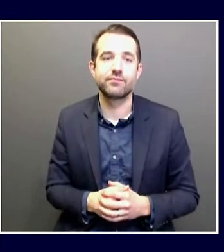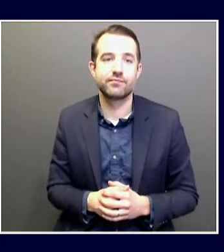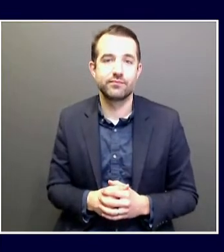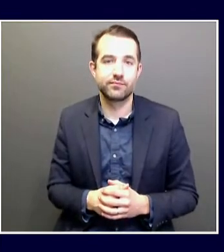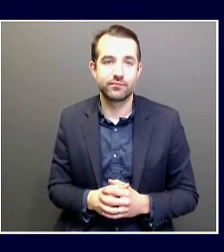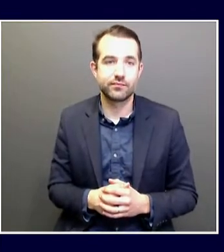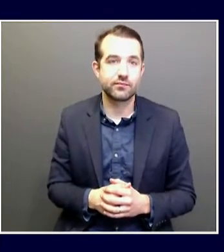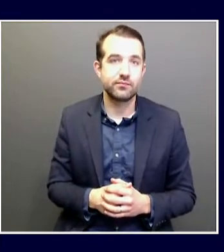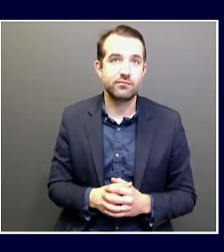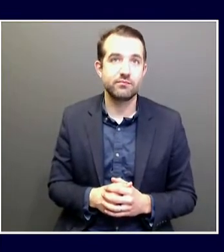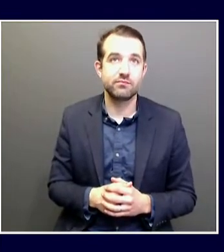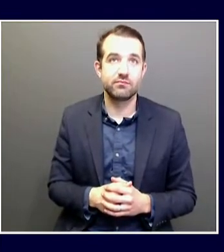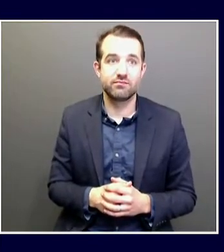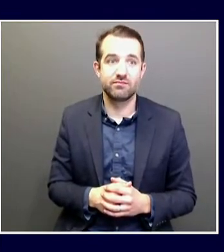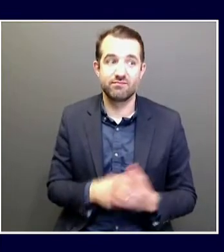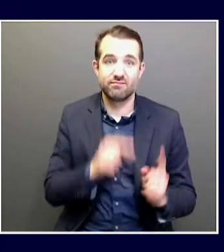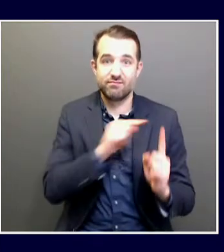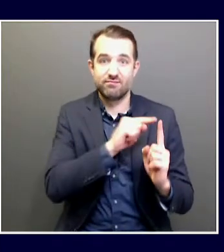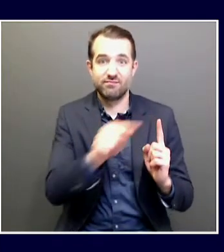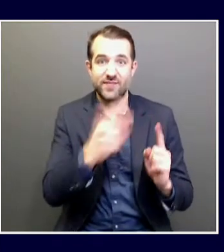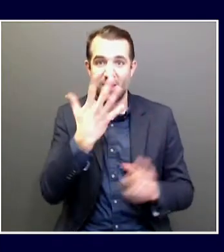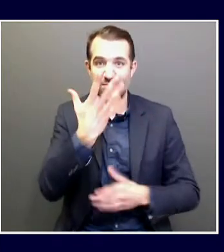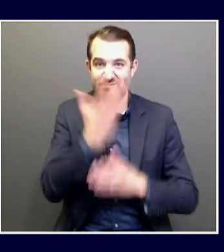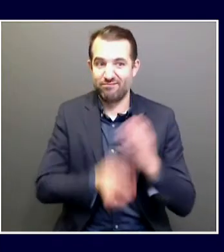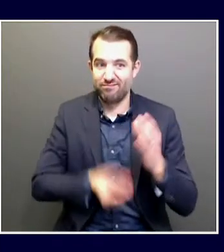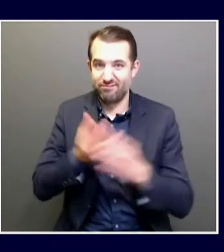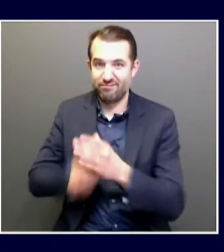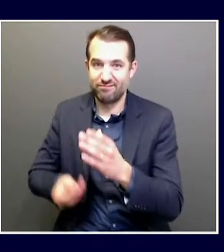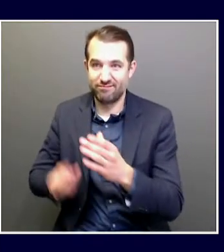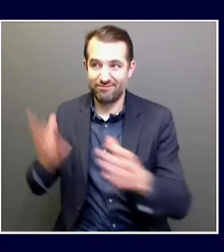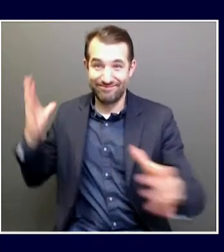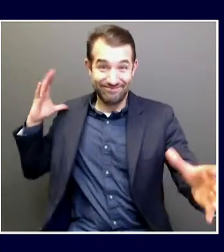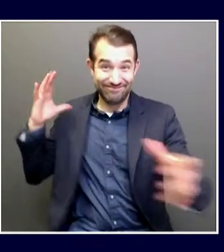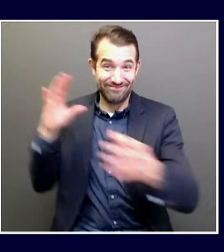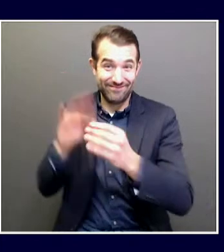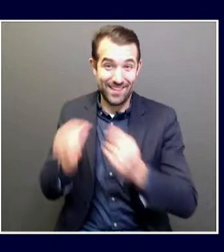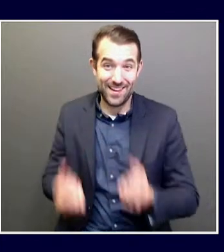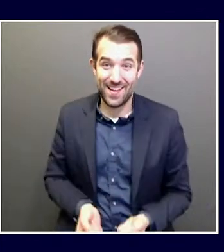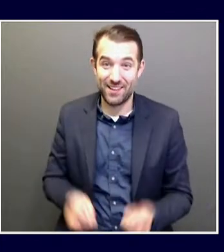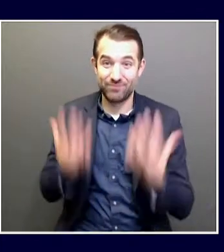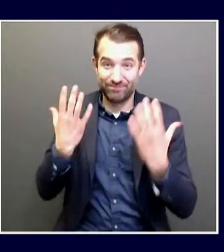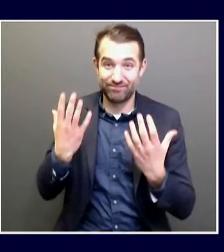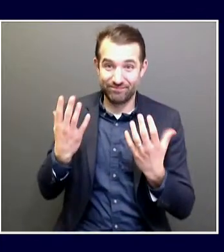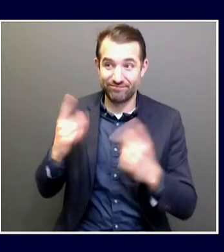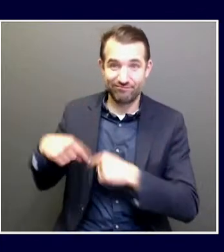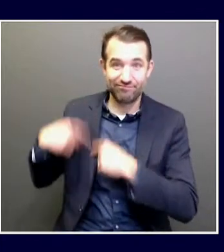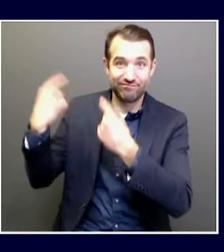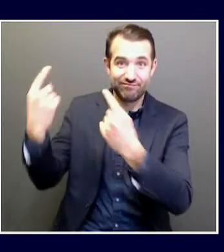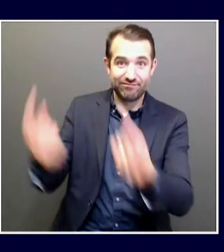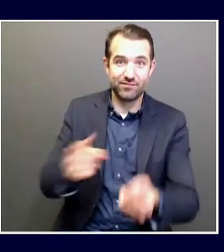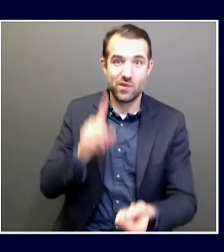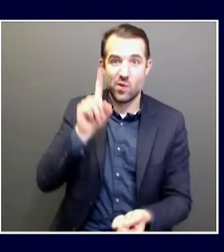deaths bring the total number of deaths in Maine associated with COVID-19 to now